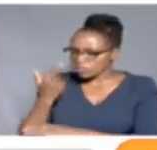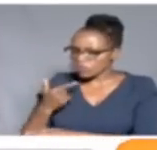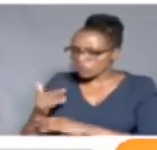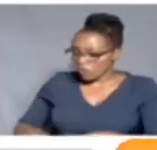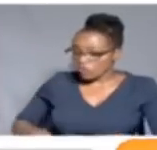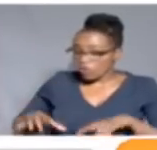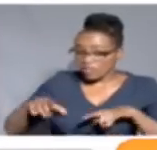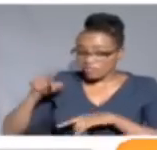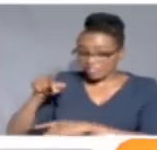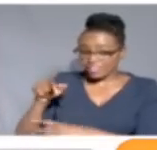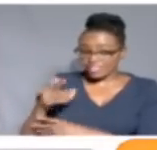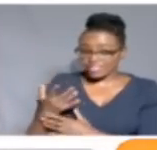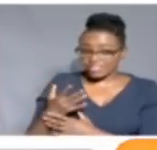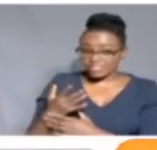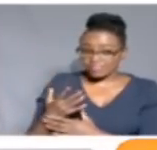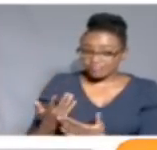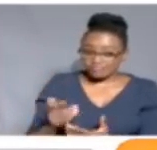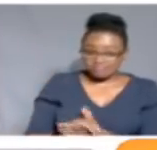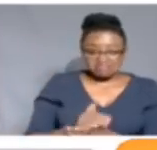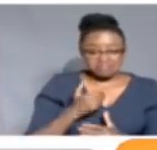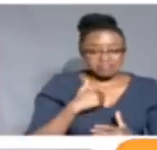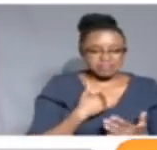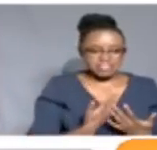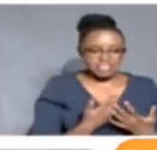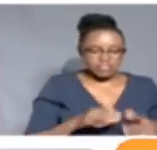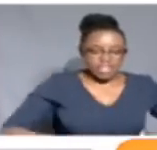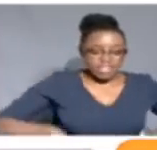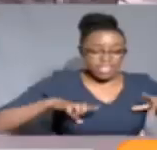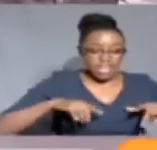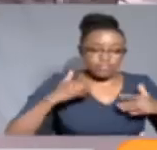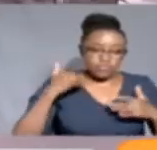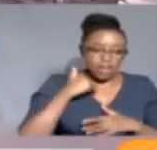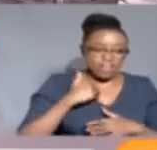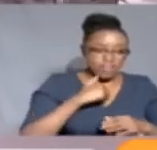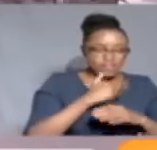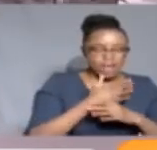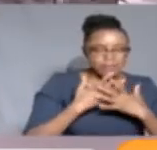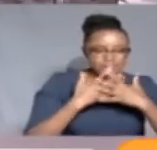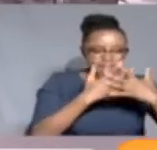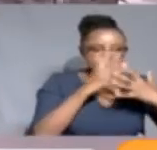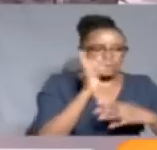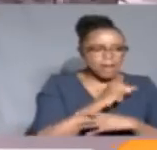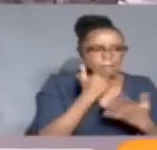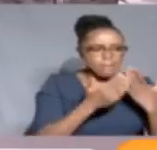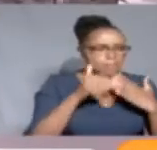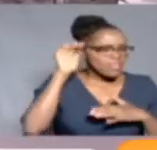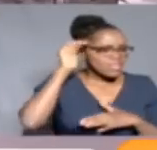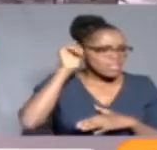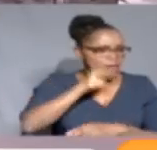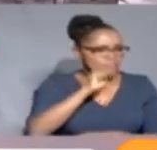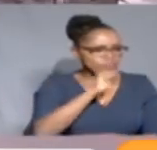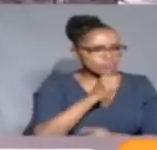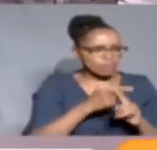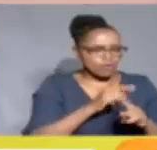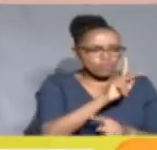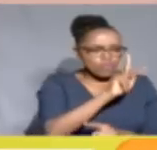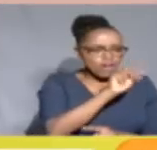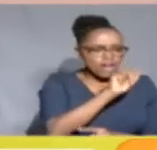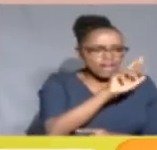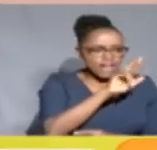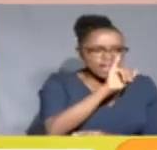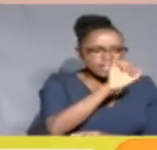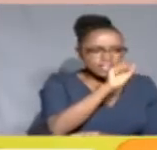lived this. You know, they have been through a life of crime, been behind bars. I think let's hear from Carissa